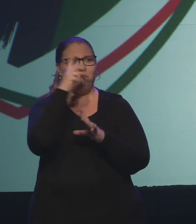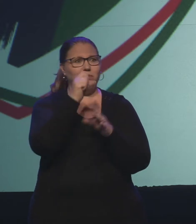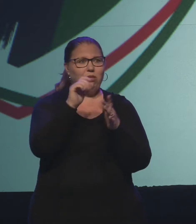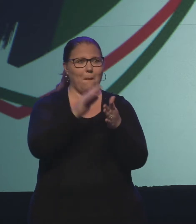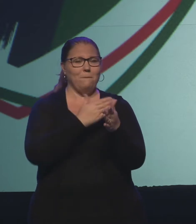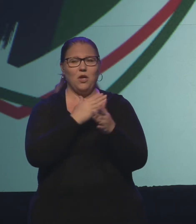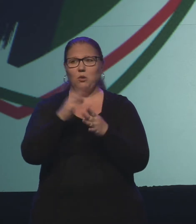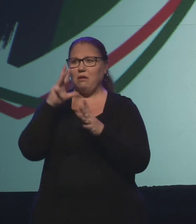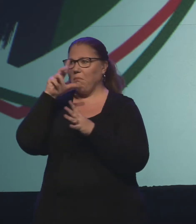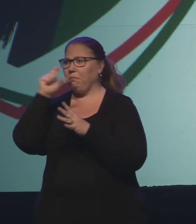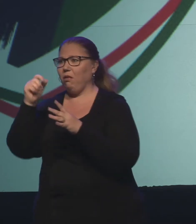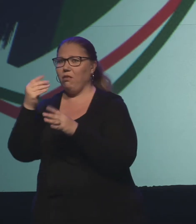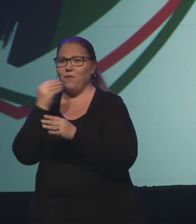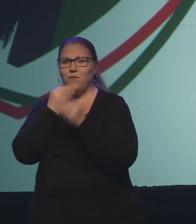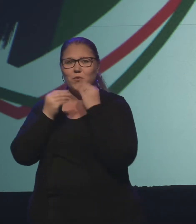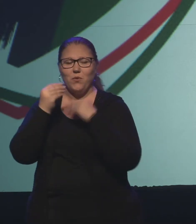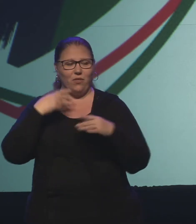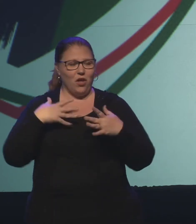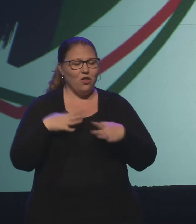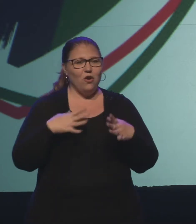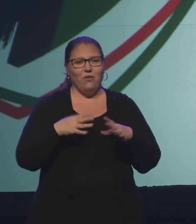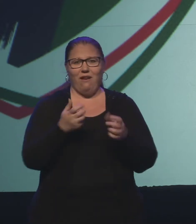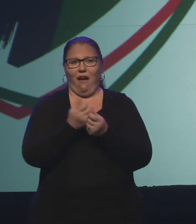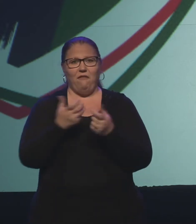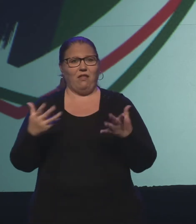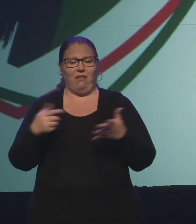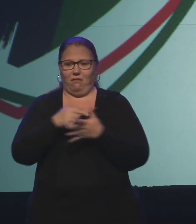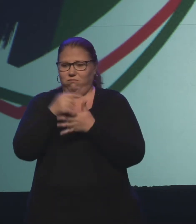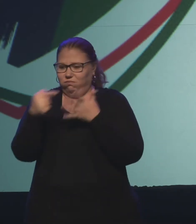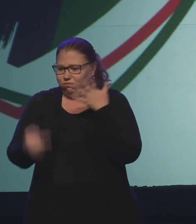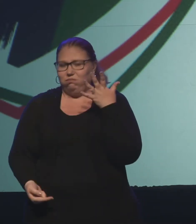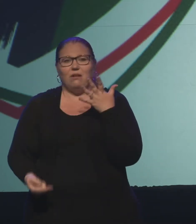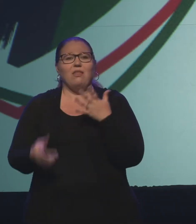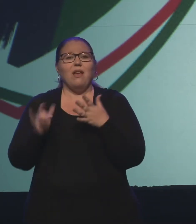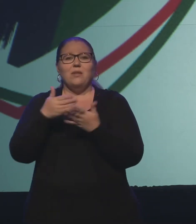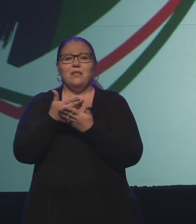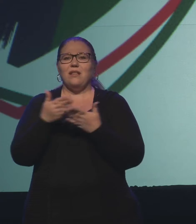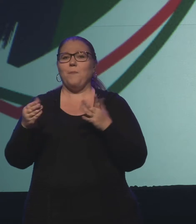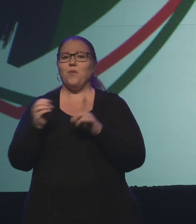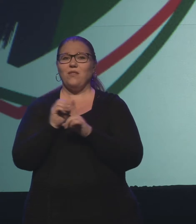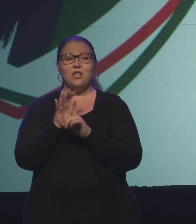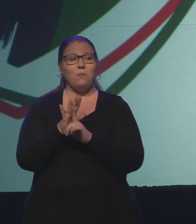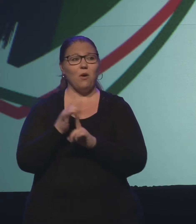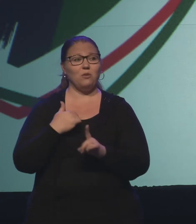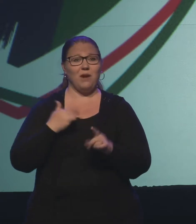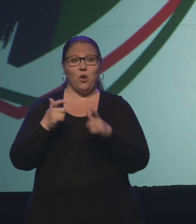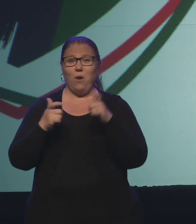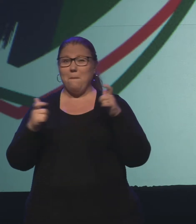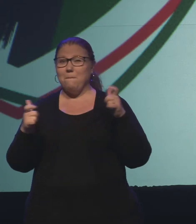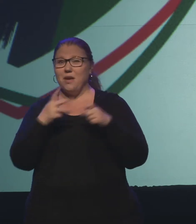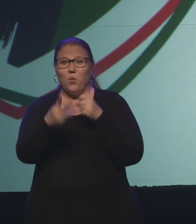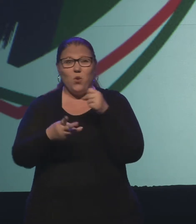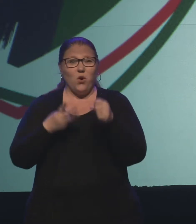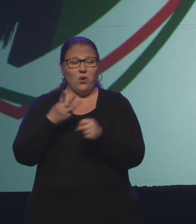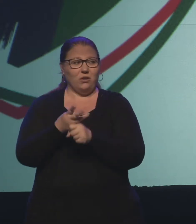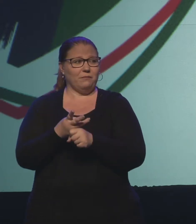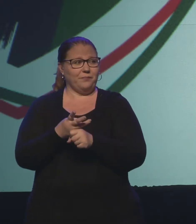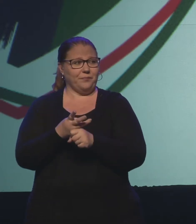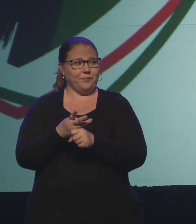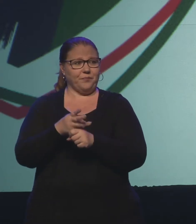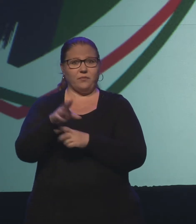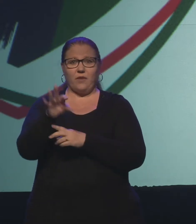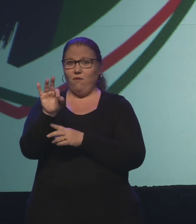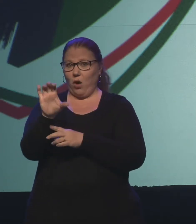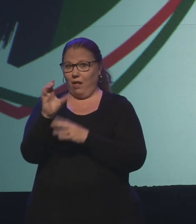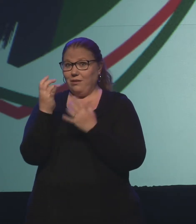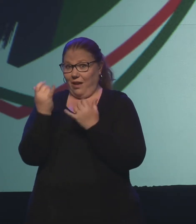the food, the clothing, everything. It was something that exposed me to a bigger world. Fort Collins